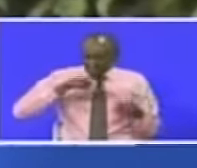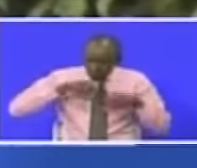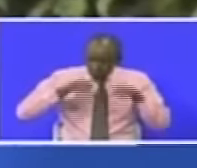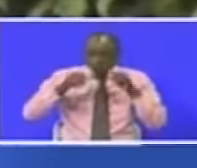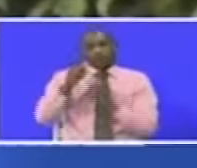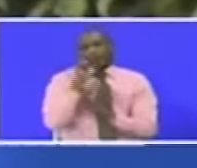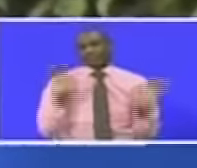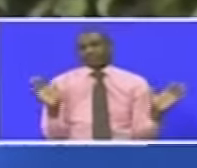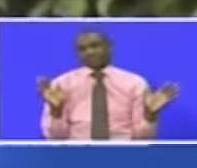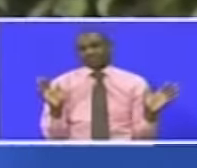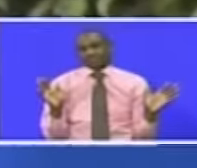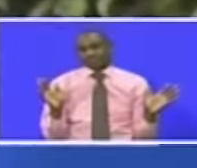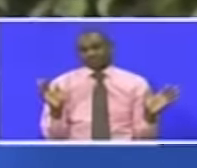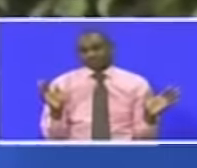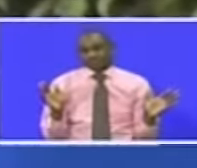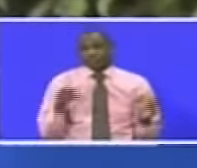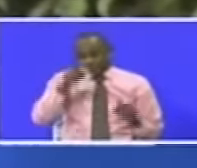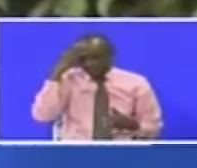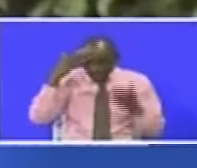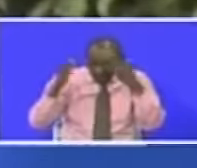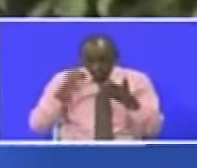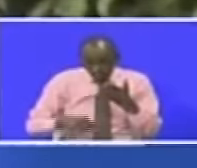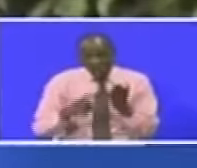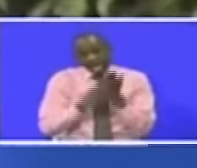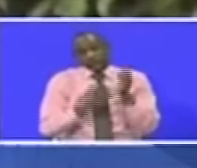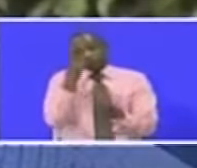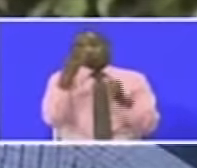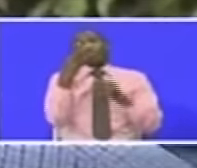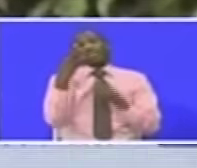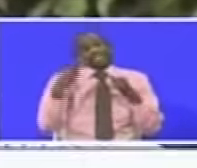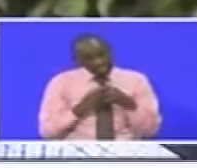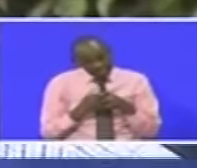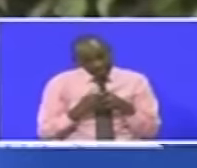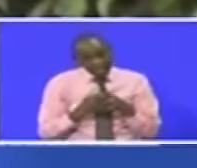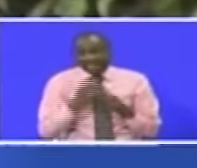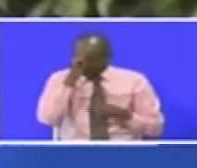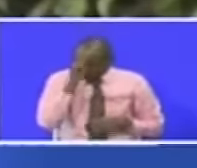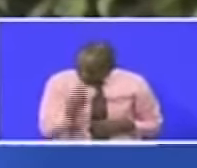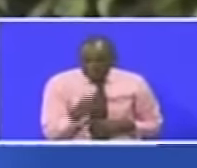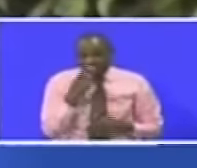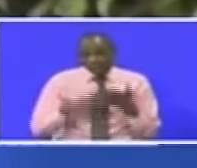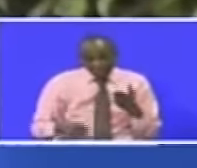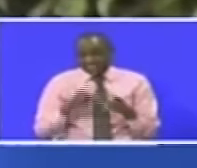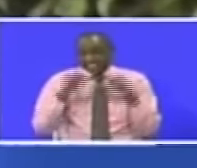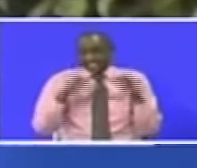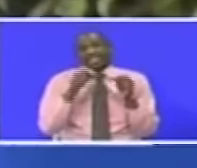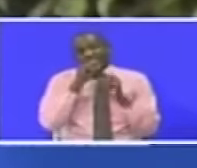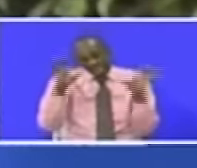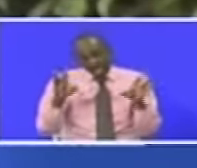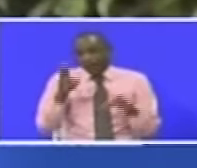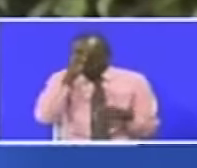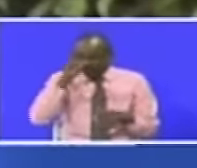of the law. And as you are aware, in Article 238, it states very clearly that police are supposed to